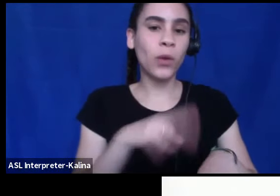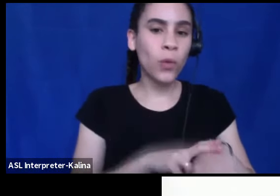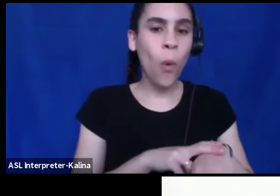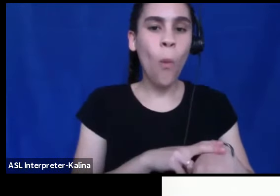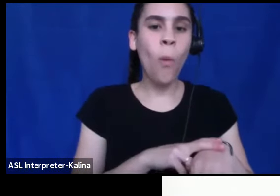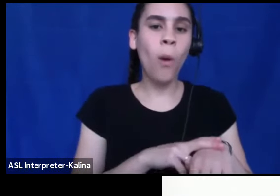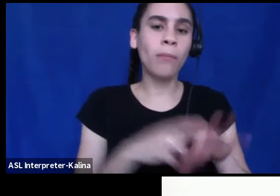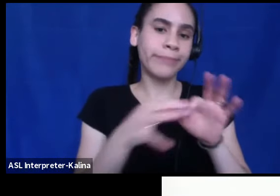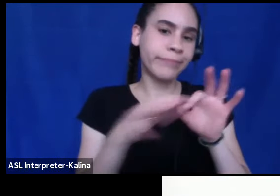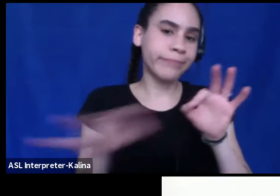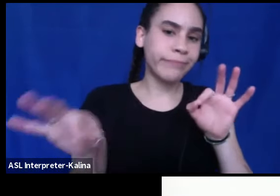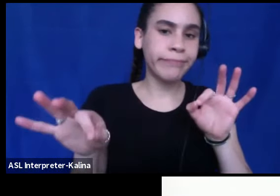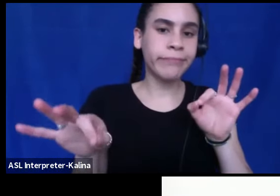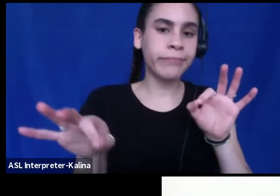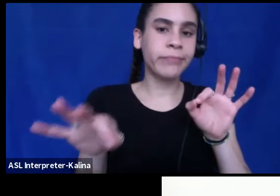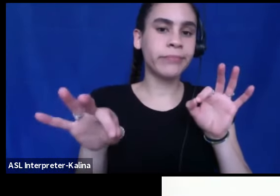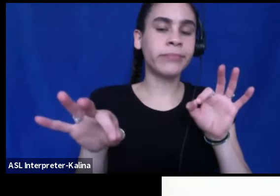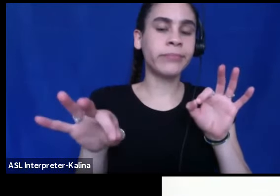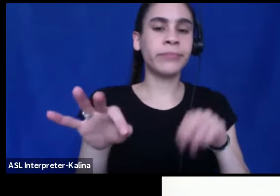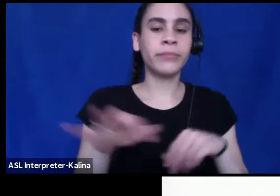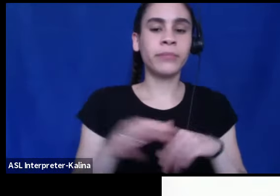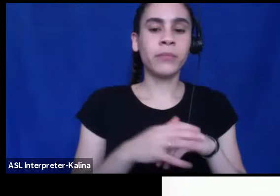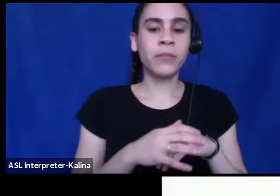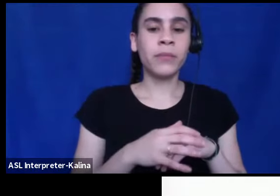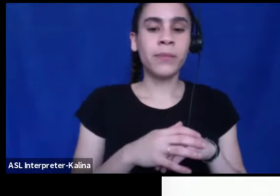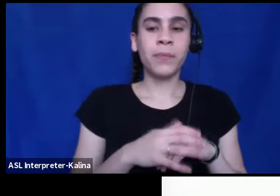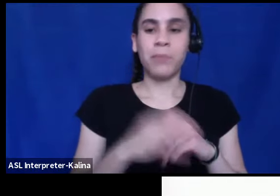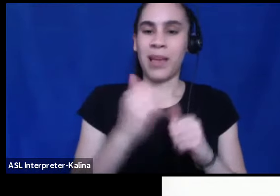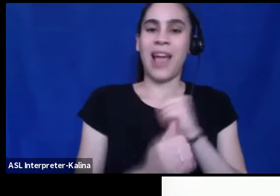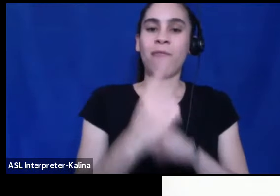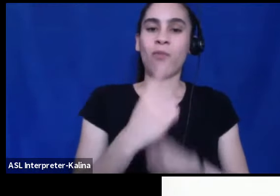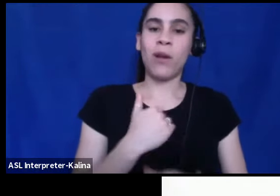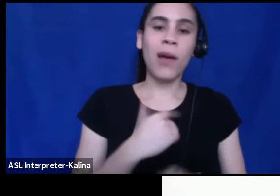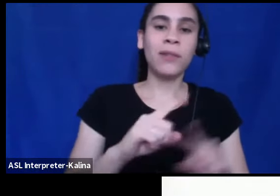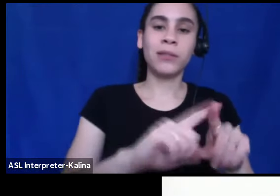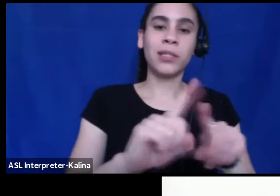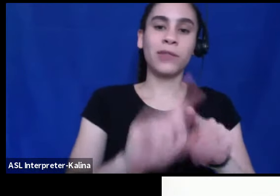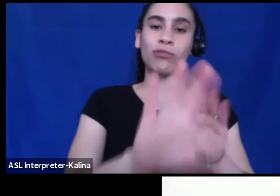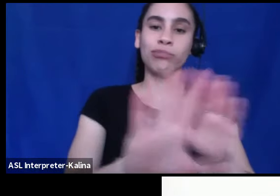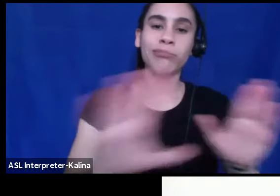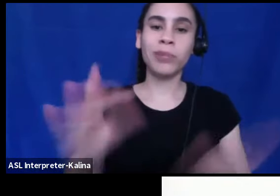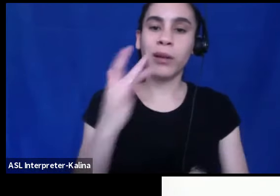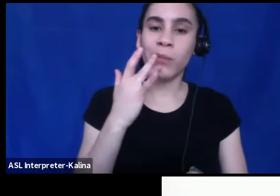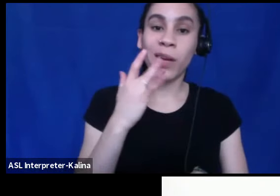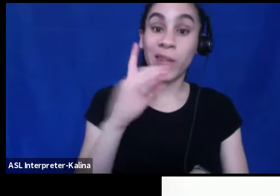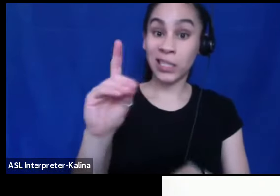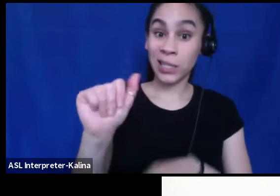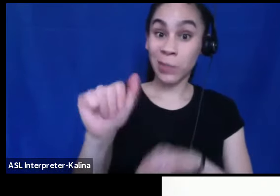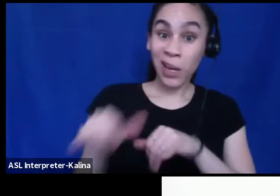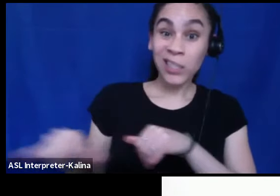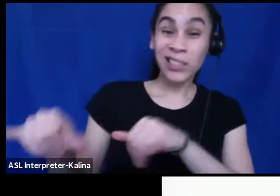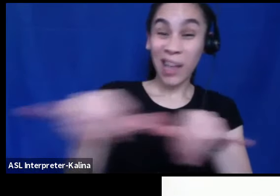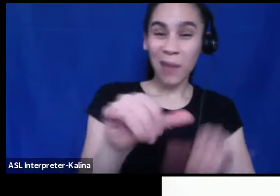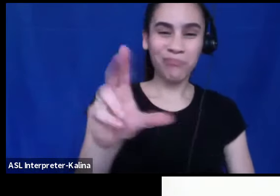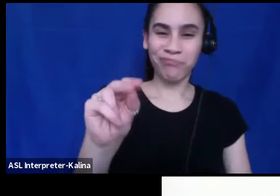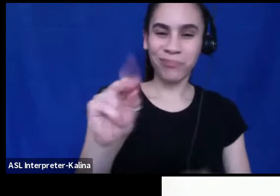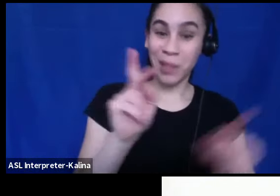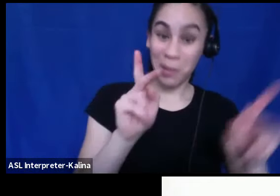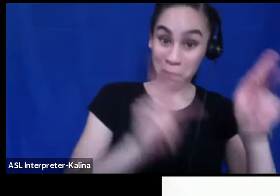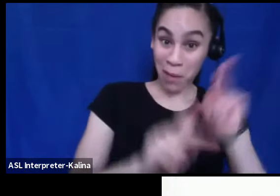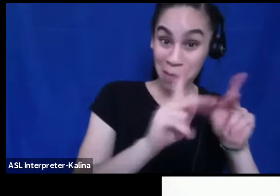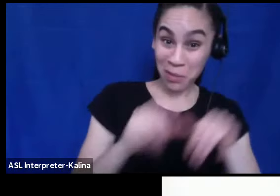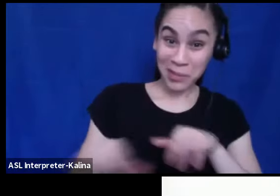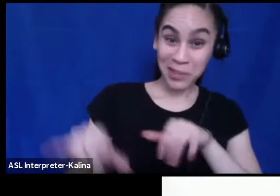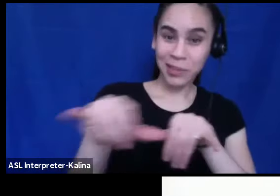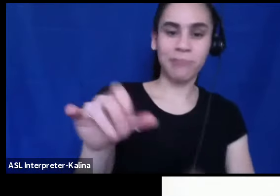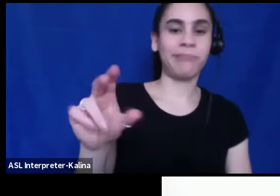use. But everyone actually has a different preference. No disability is the same, no person is the same. So I